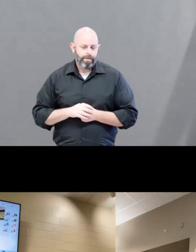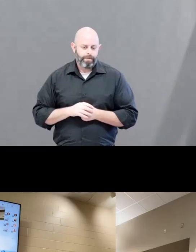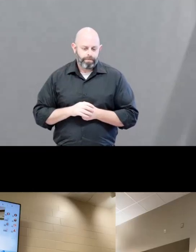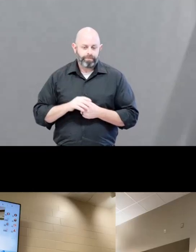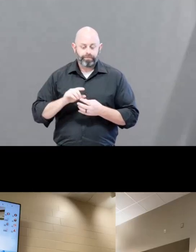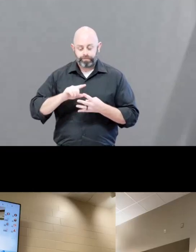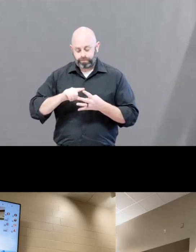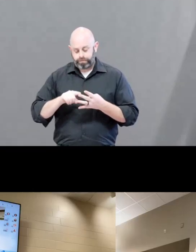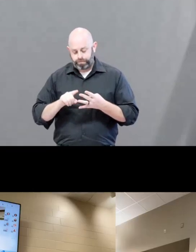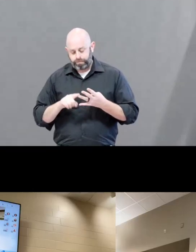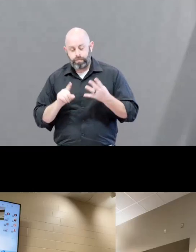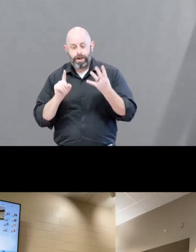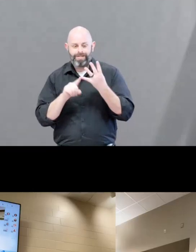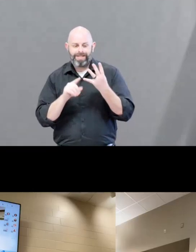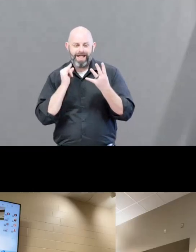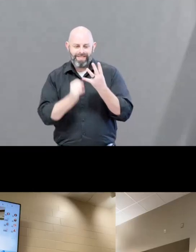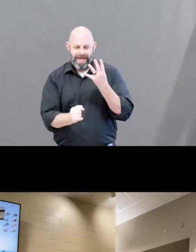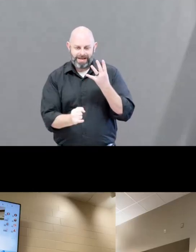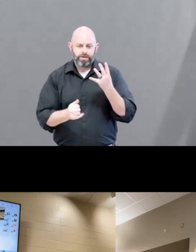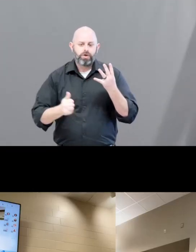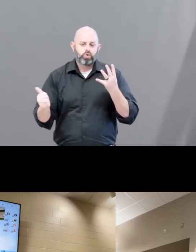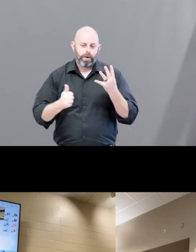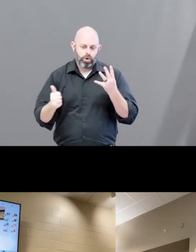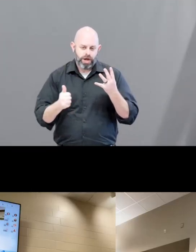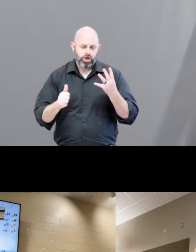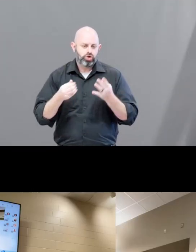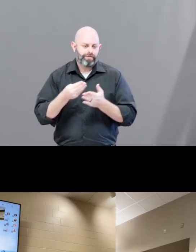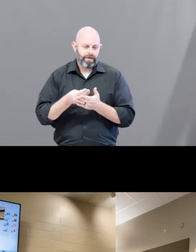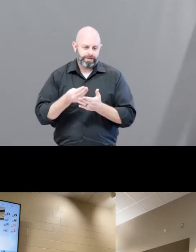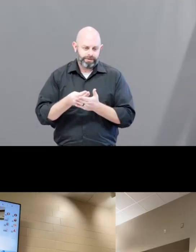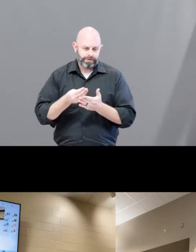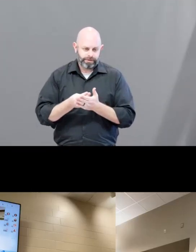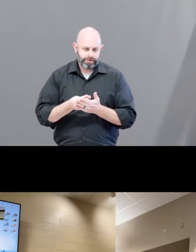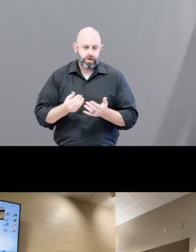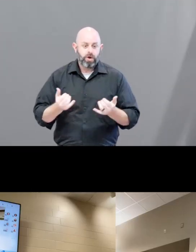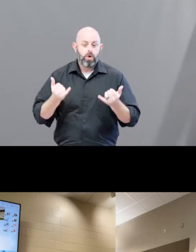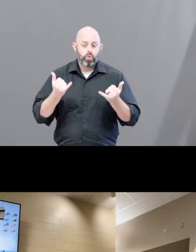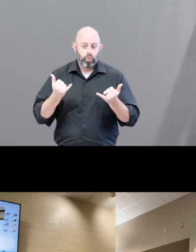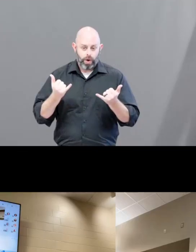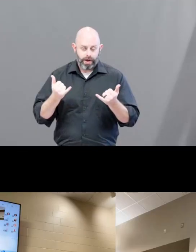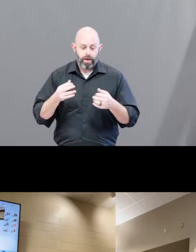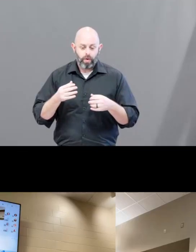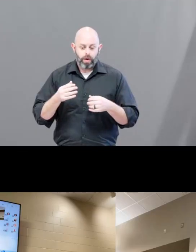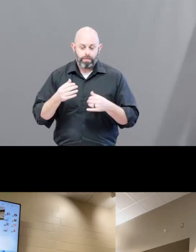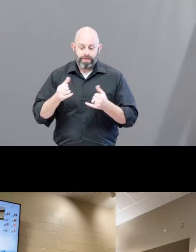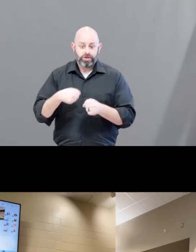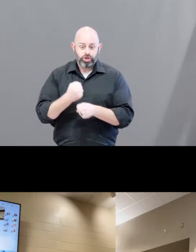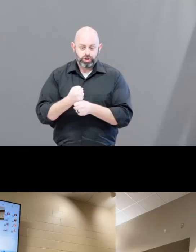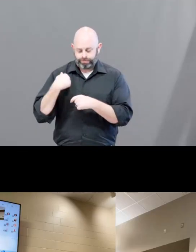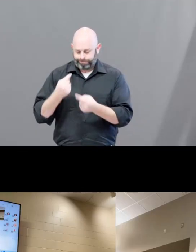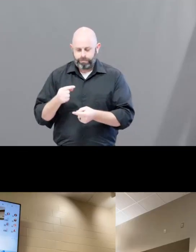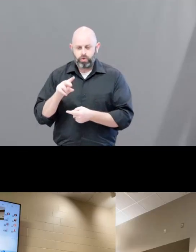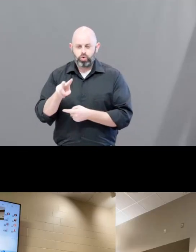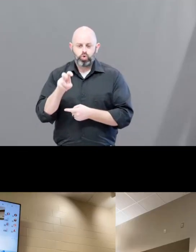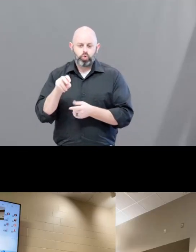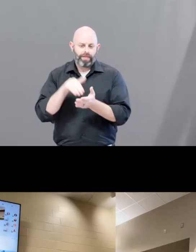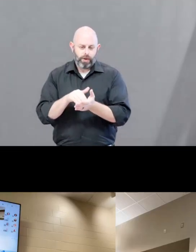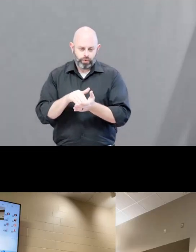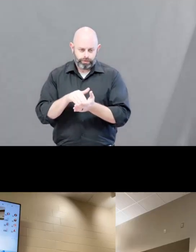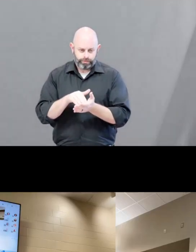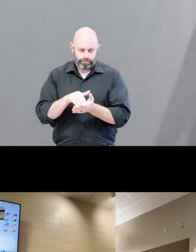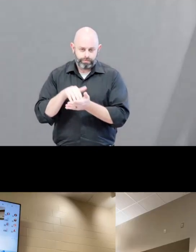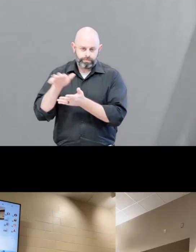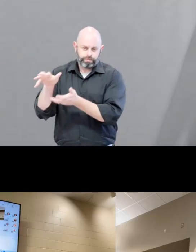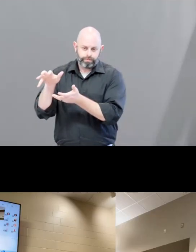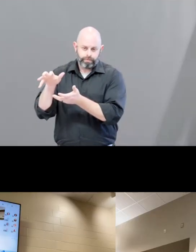that we requested was the transportation funds. Right now, this year, we received $200,000,